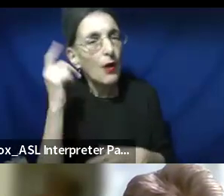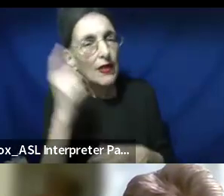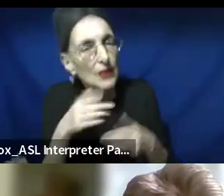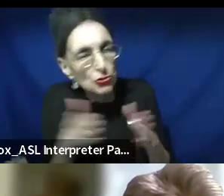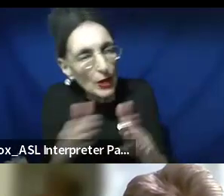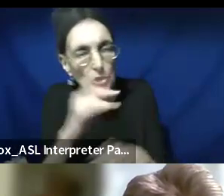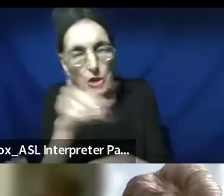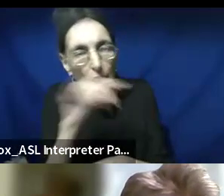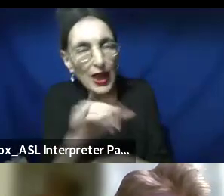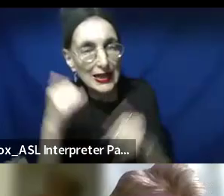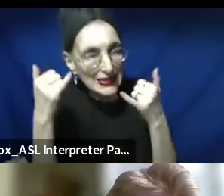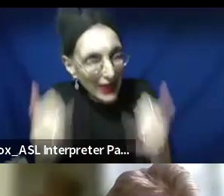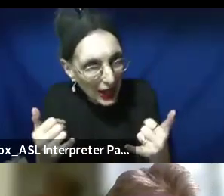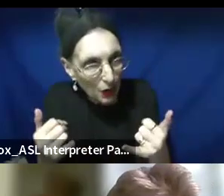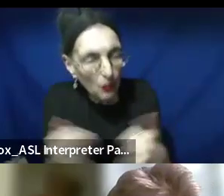to ensure that